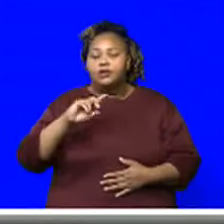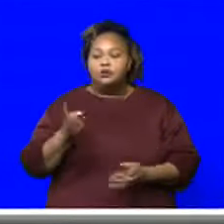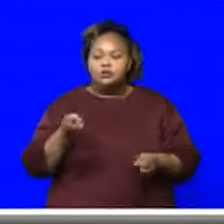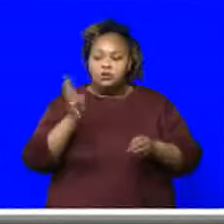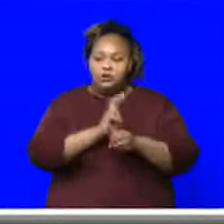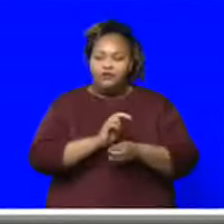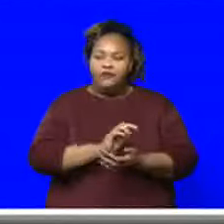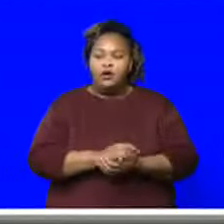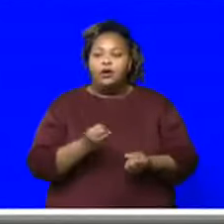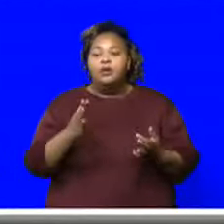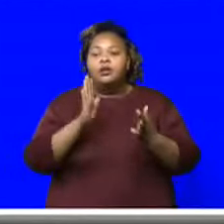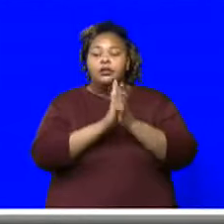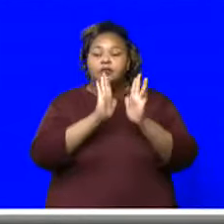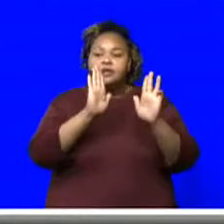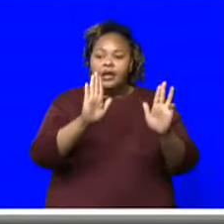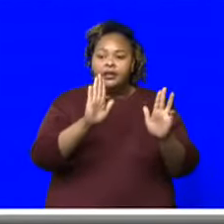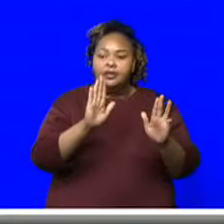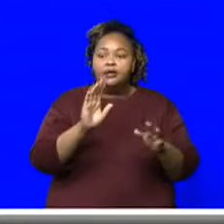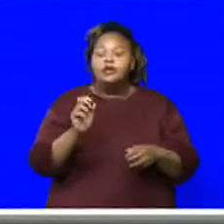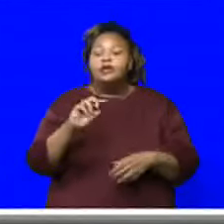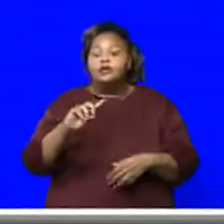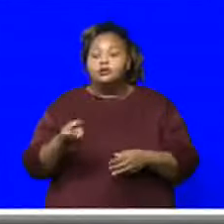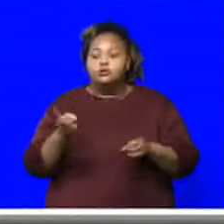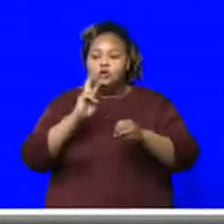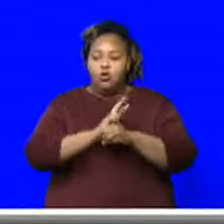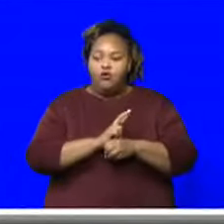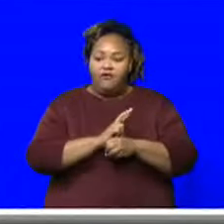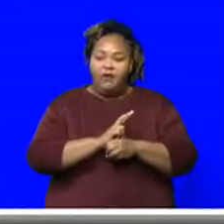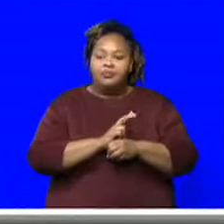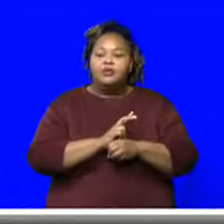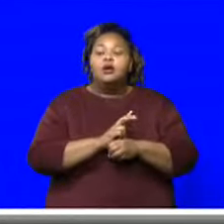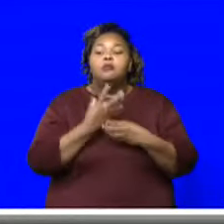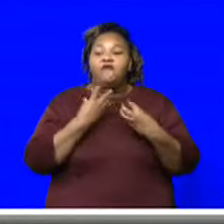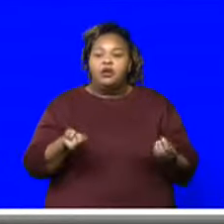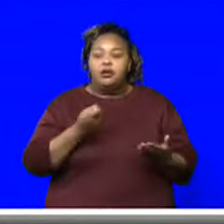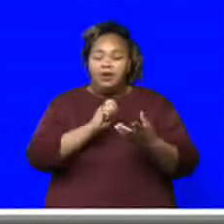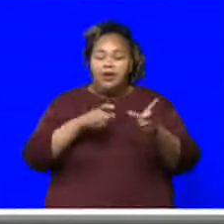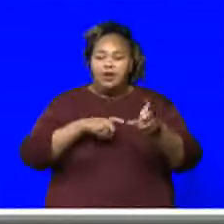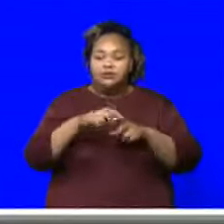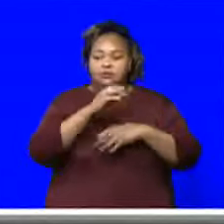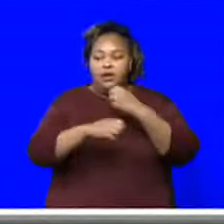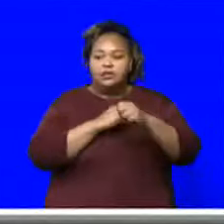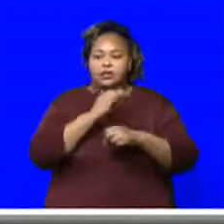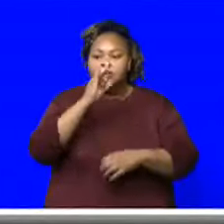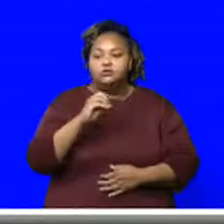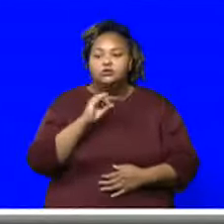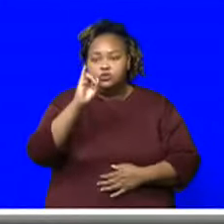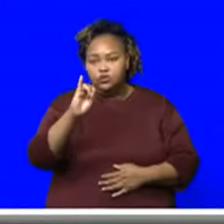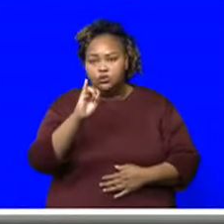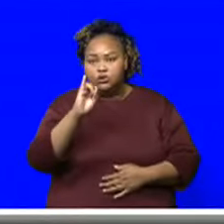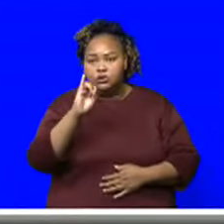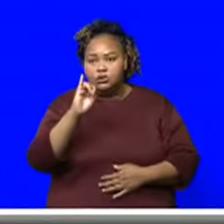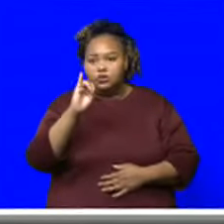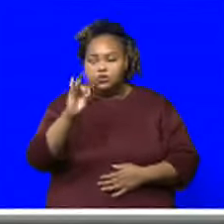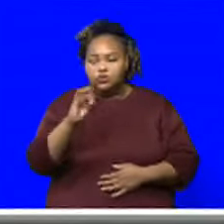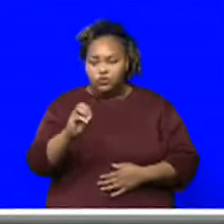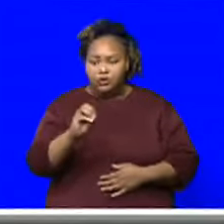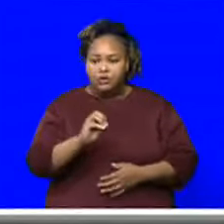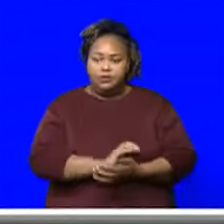19,931 candidates in 2020. The overall performance for 2021 stands at